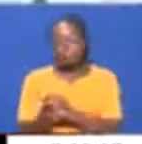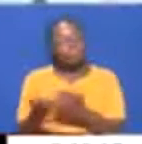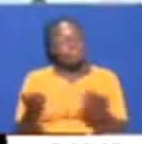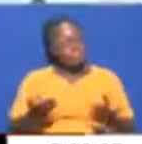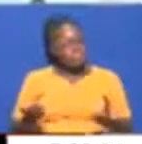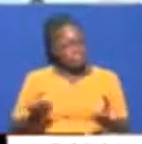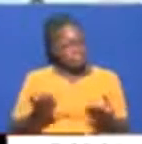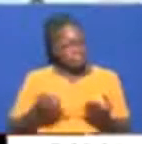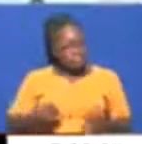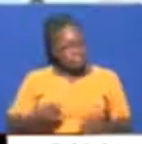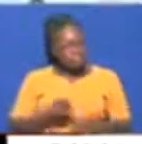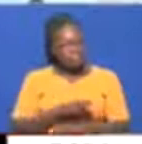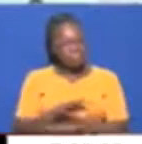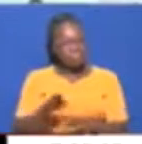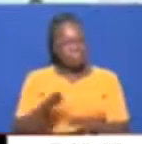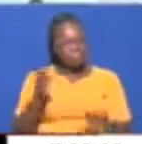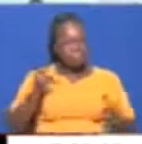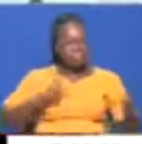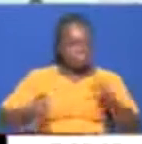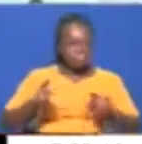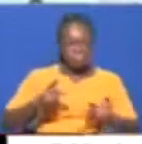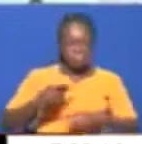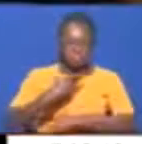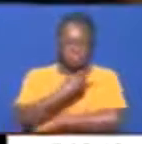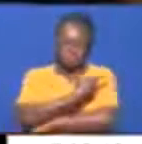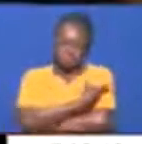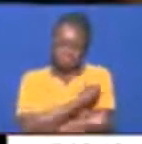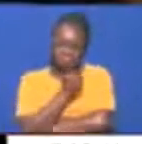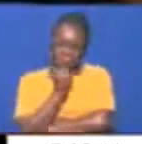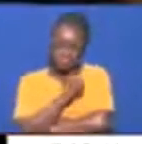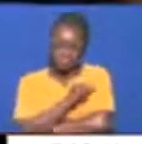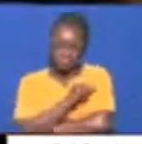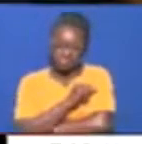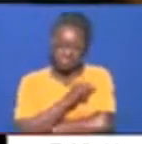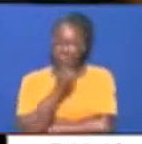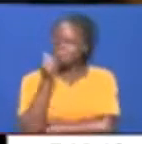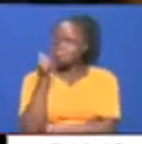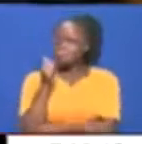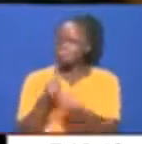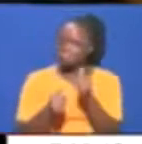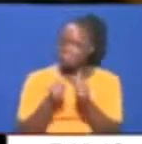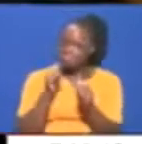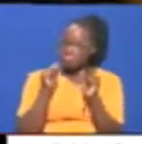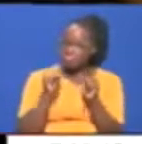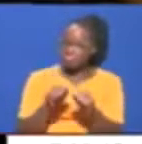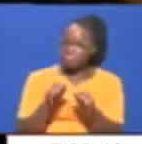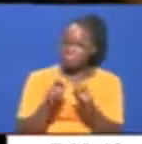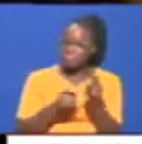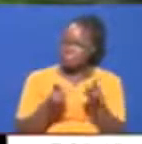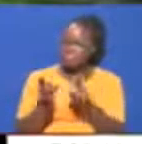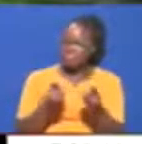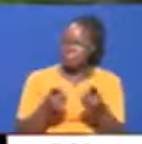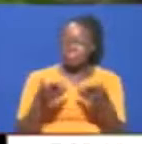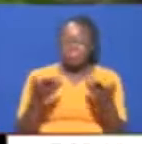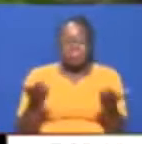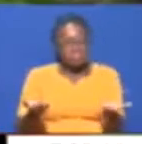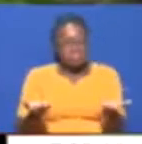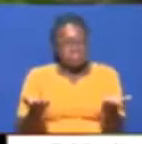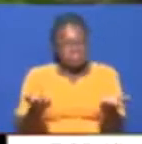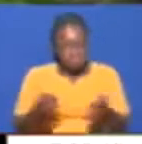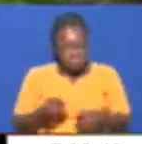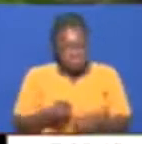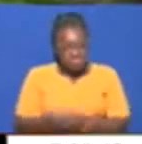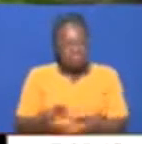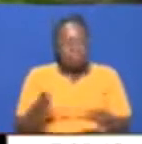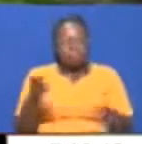will spread amongst people who have been vaccinated, in which case it can easily be contained, or whether it will spread amongst